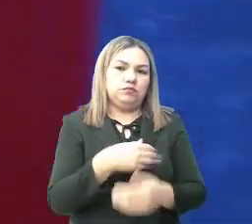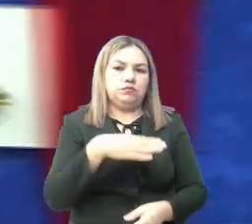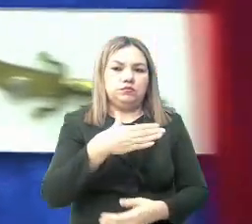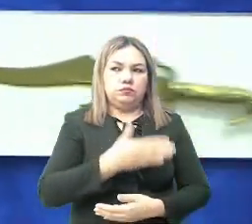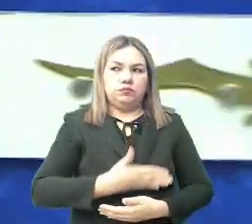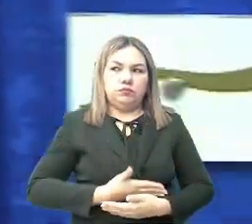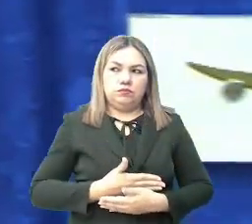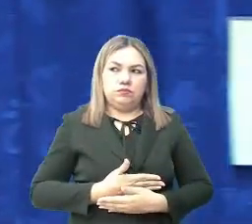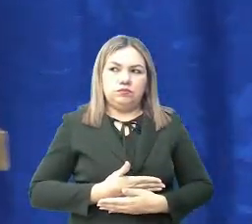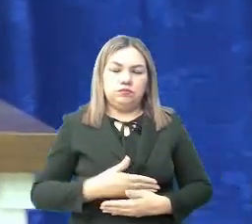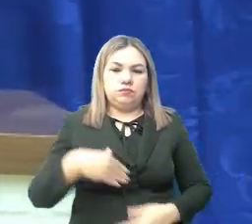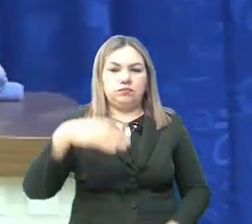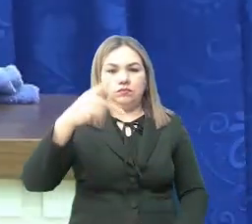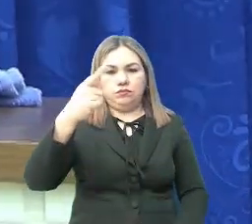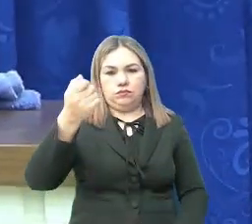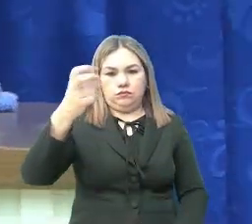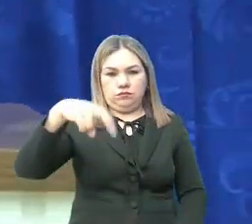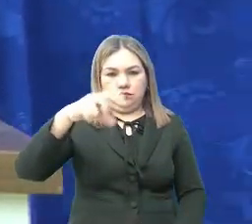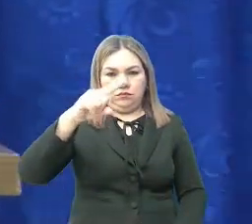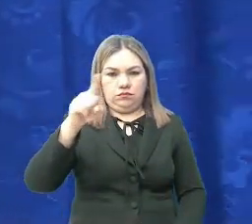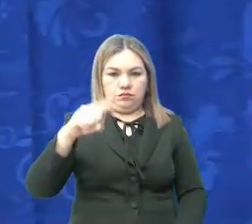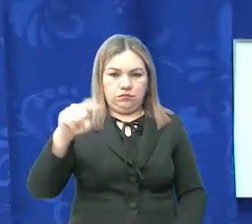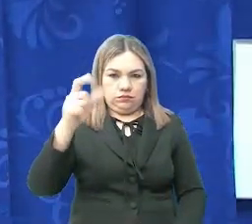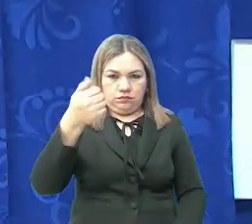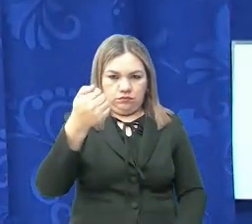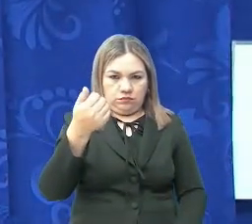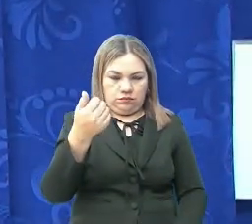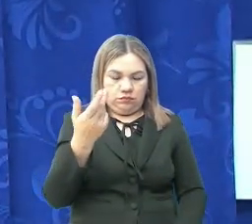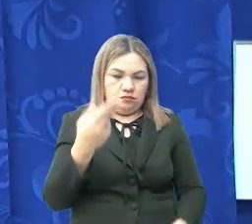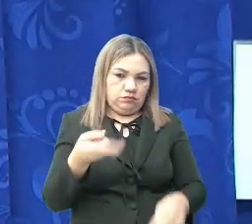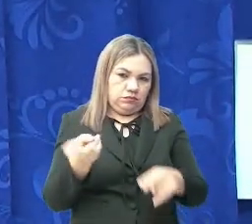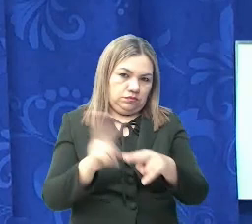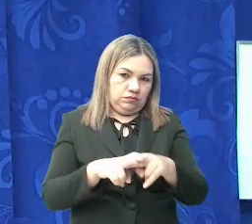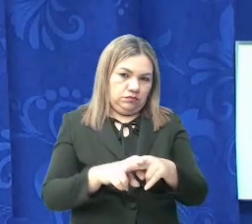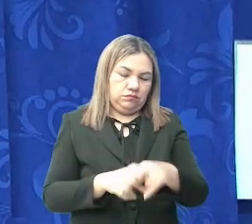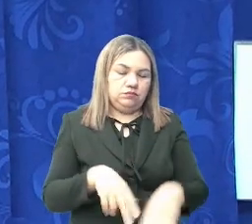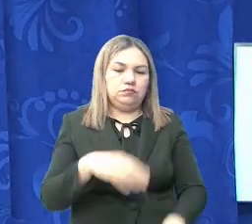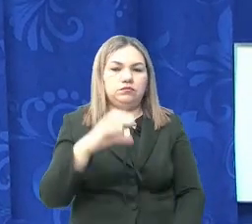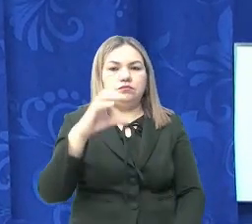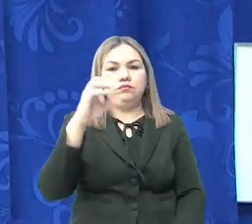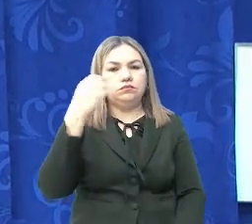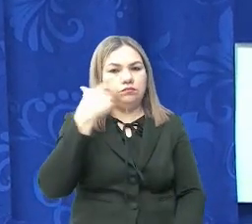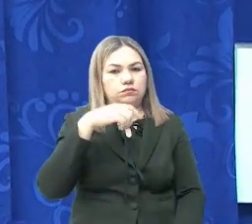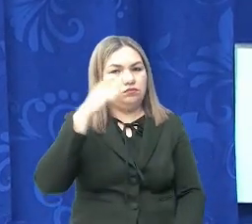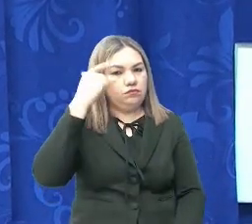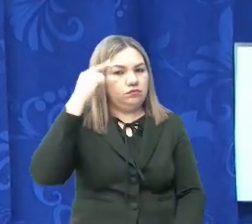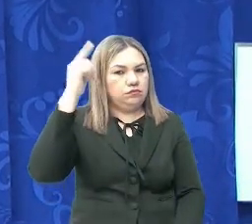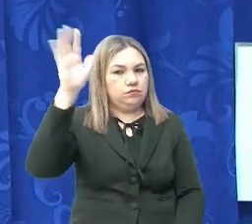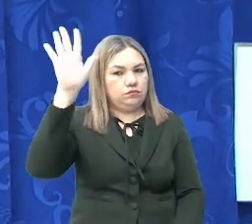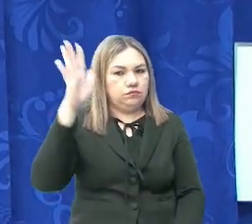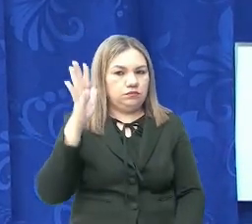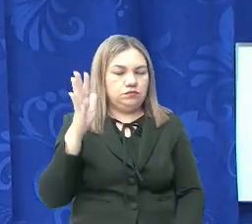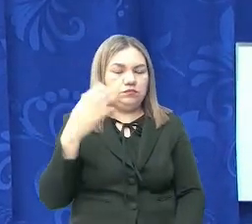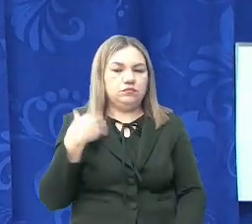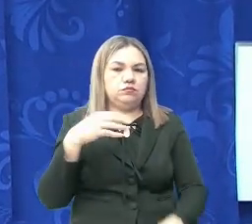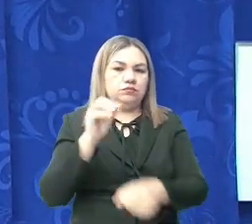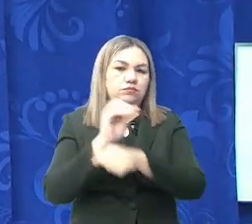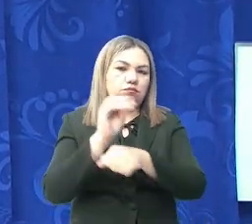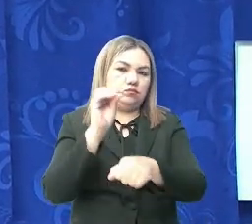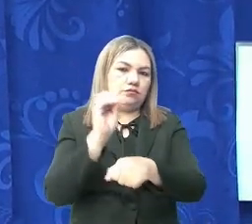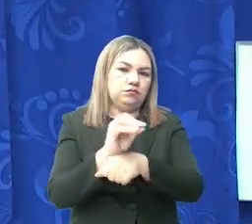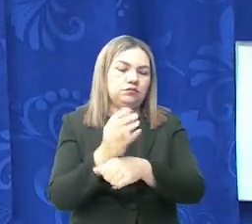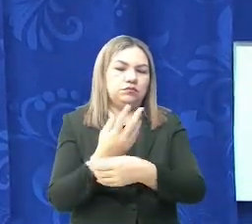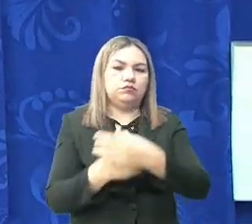It says that I'll set the knife inside of Eglom. This was a crime, but this was planned by God. And